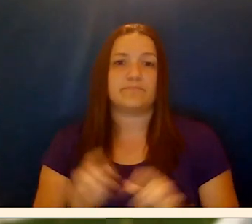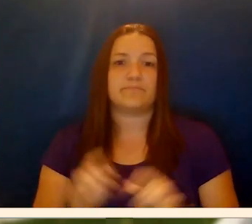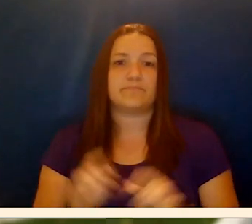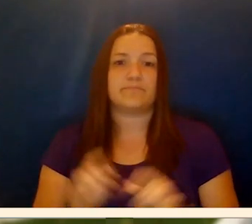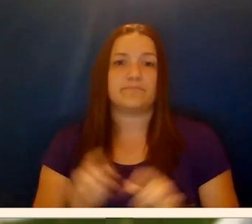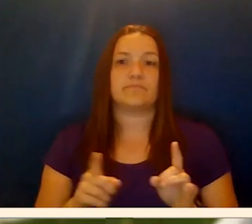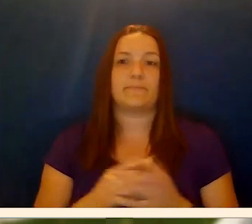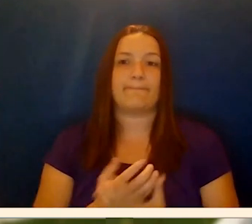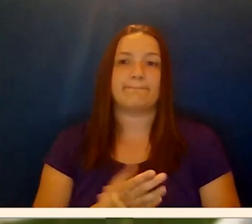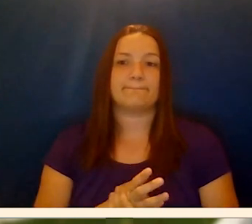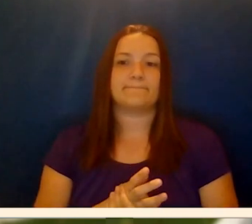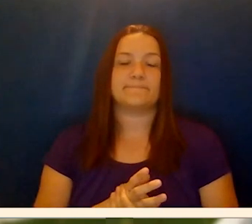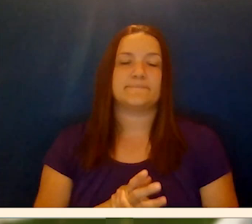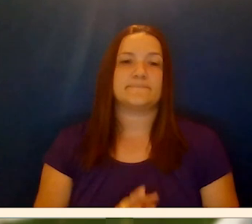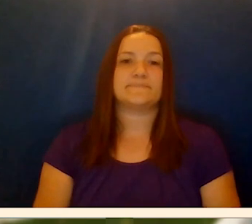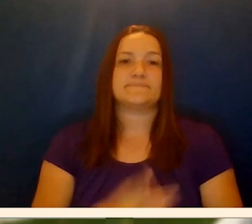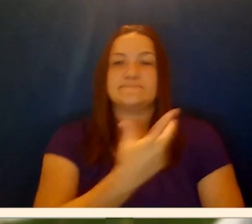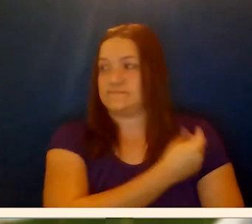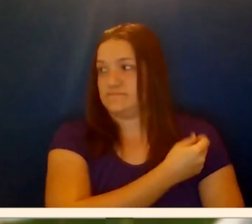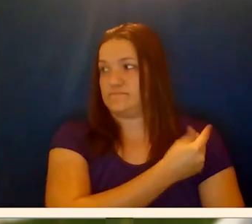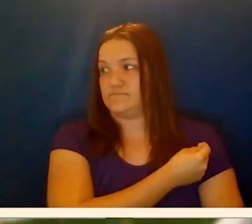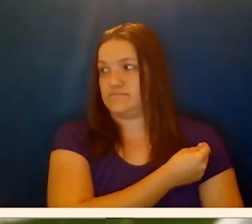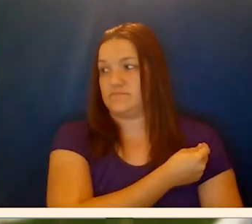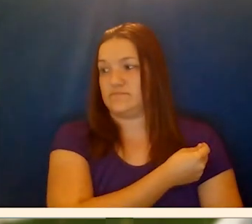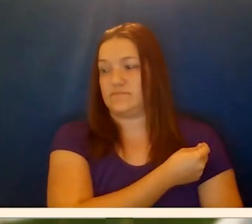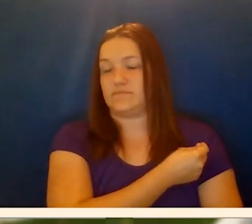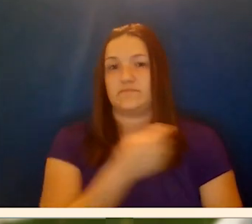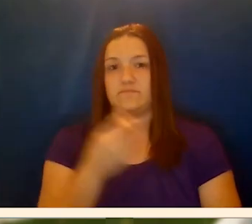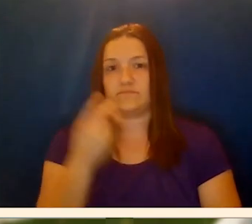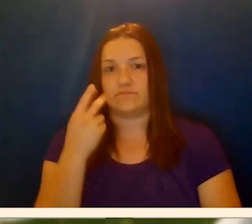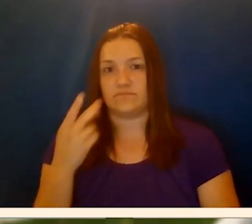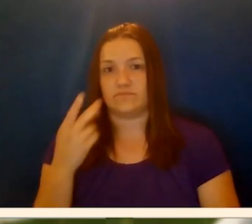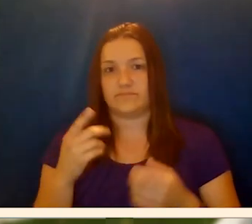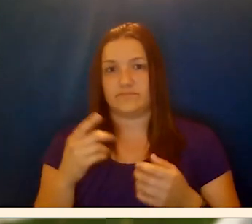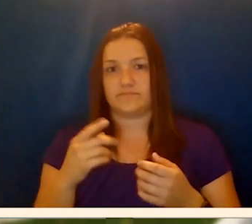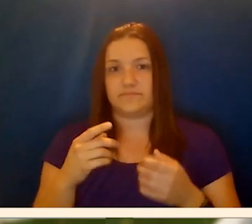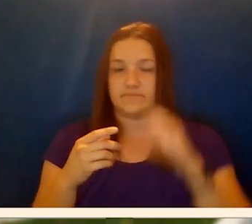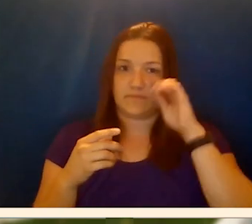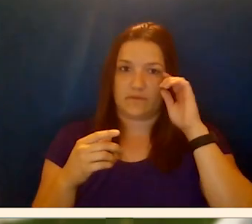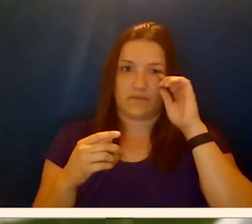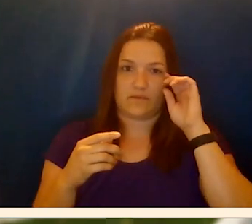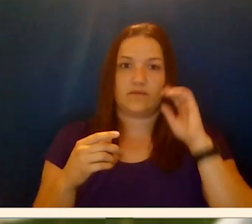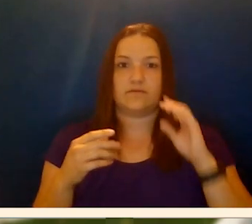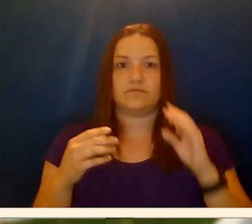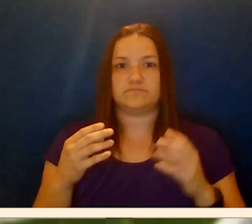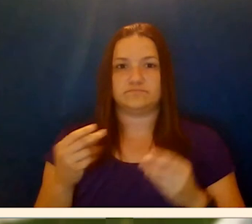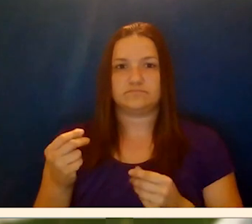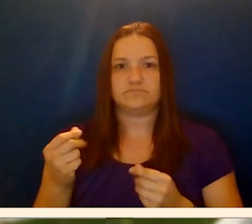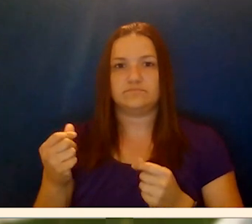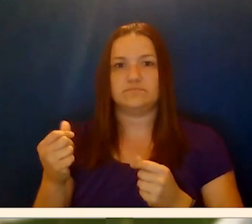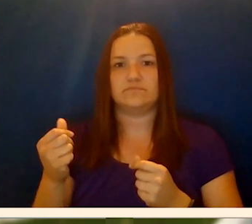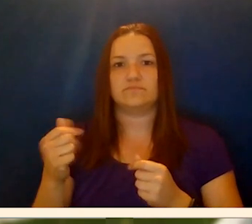the vaccine does appear to start waning over time, and so that's why we are